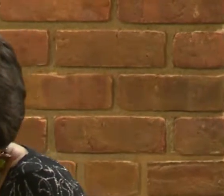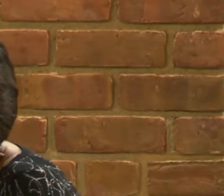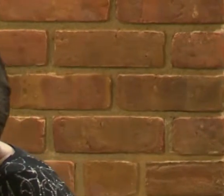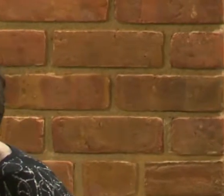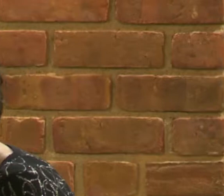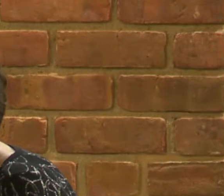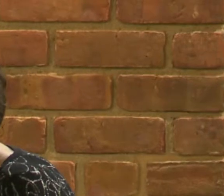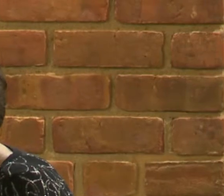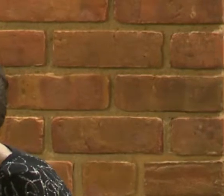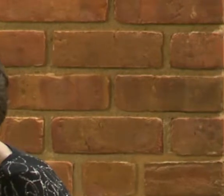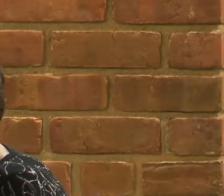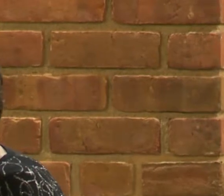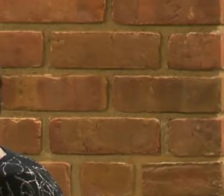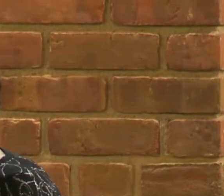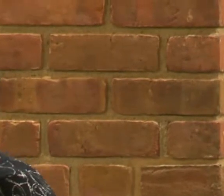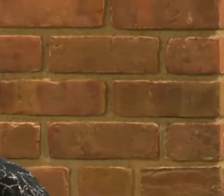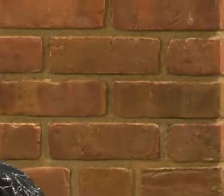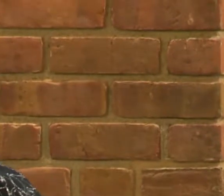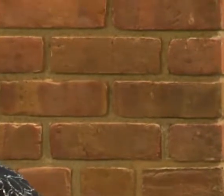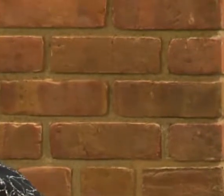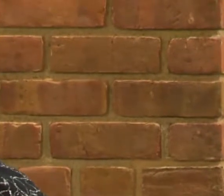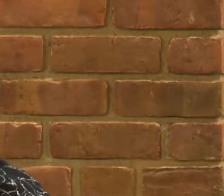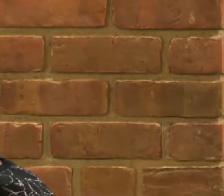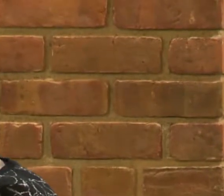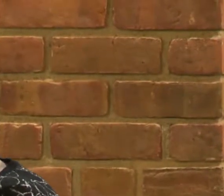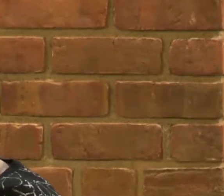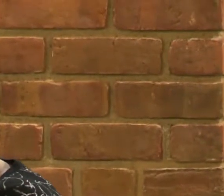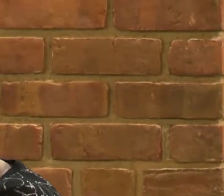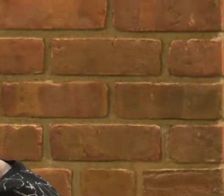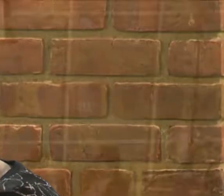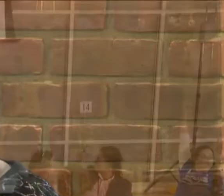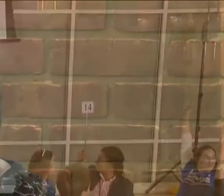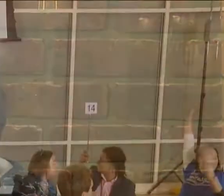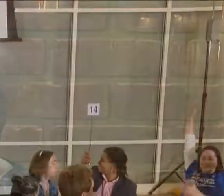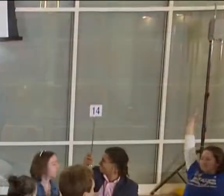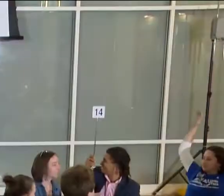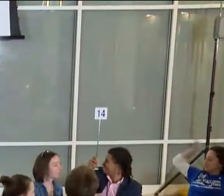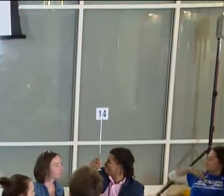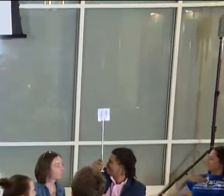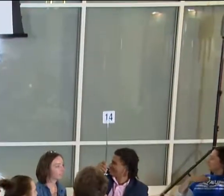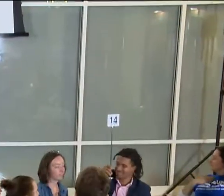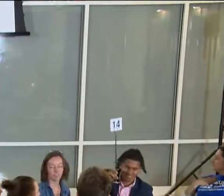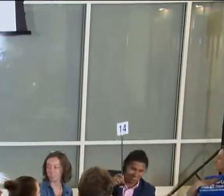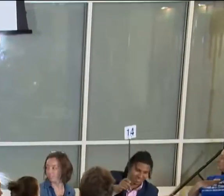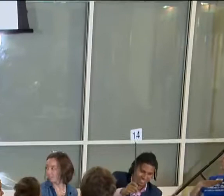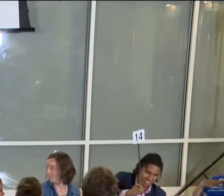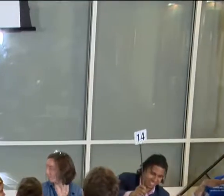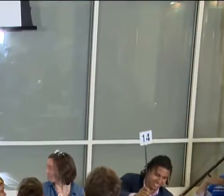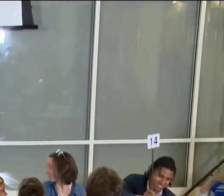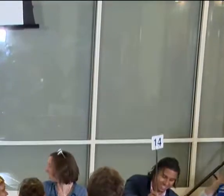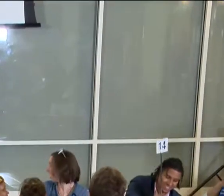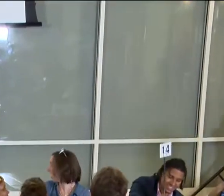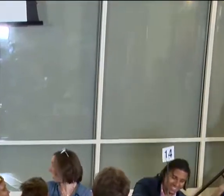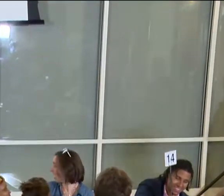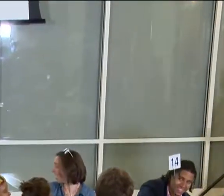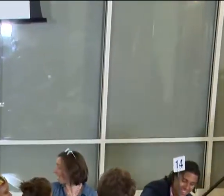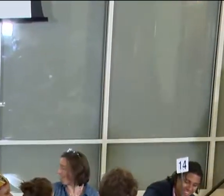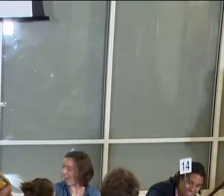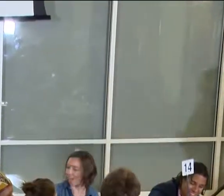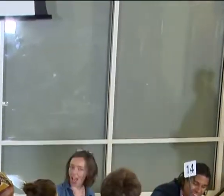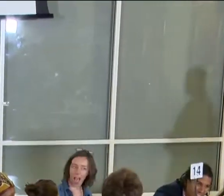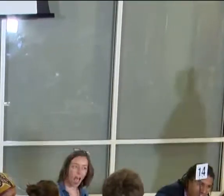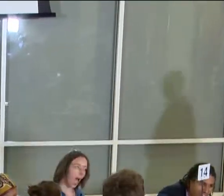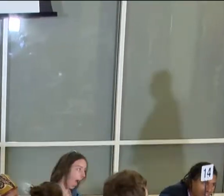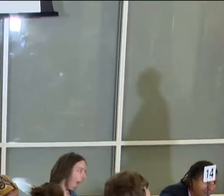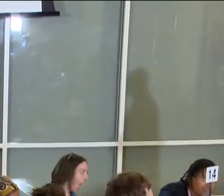two models that we've been able to attract toward aid so far. I got a special table to call on first. We're going to go with table